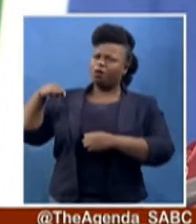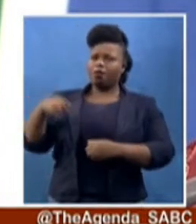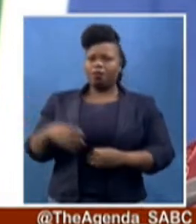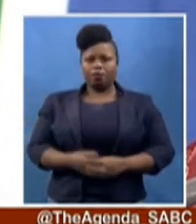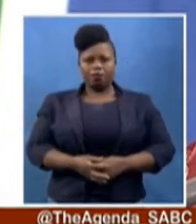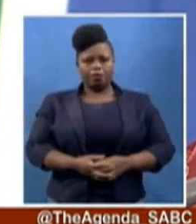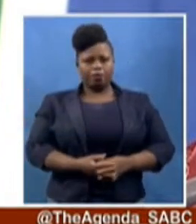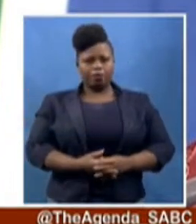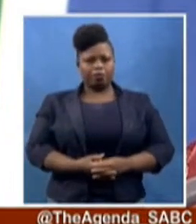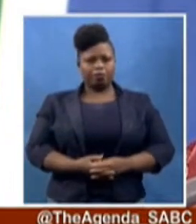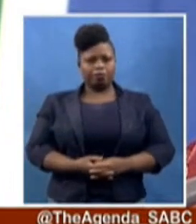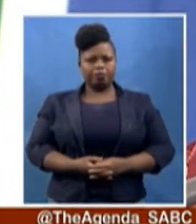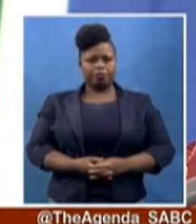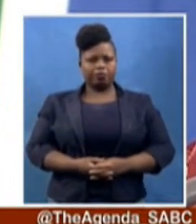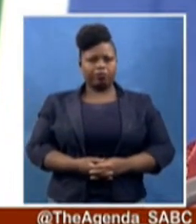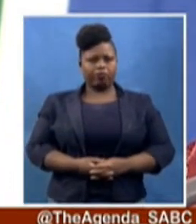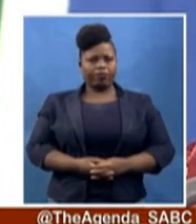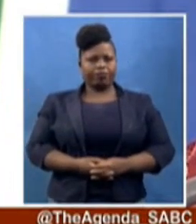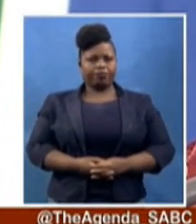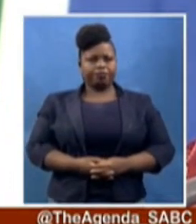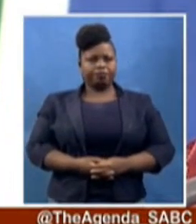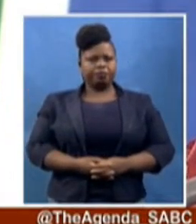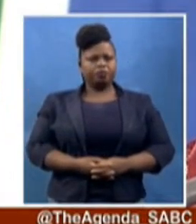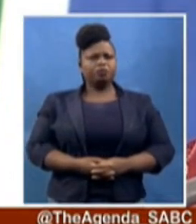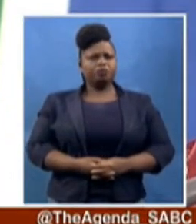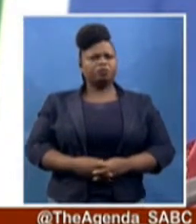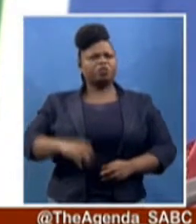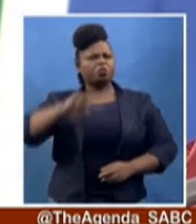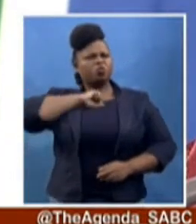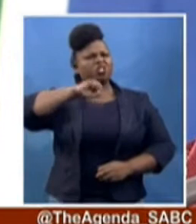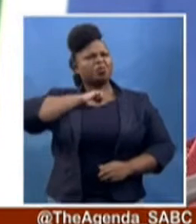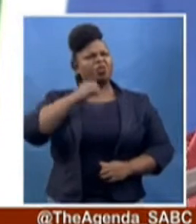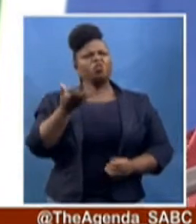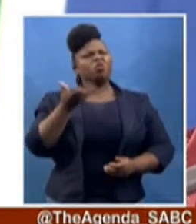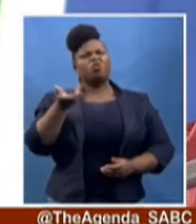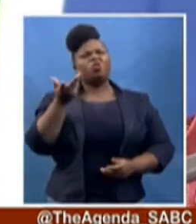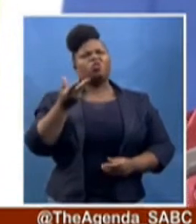Demo tshabelo wa twati mone tla o hlotha no.